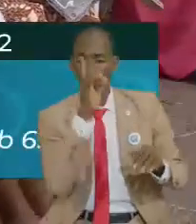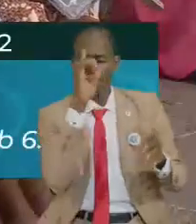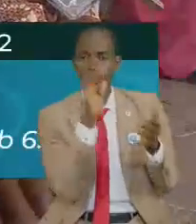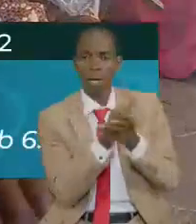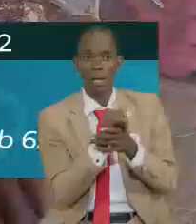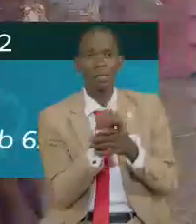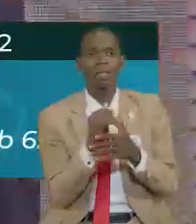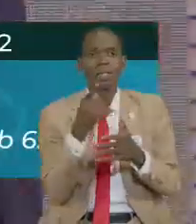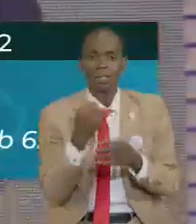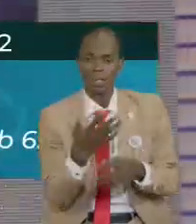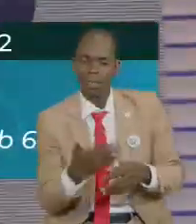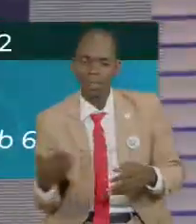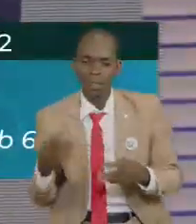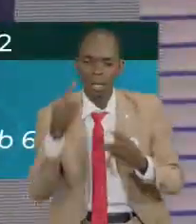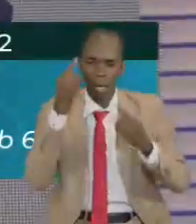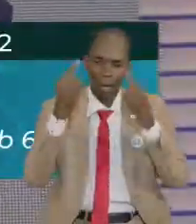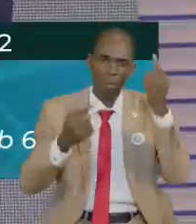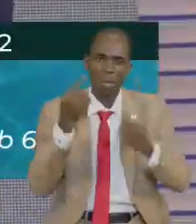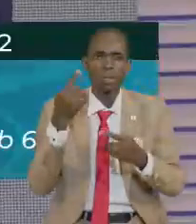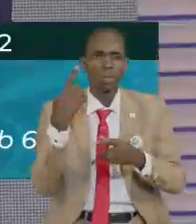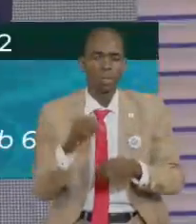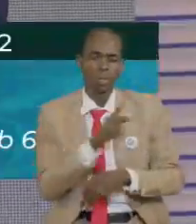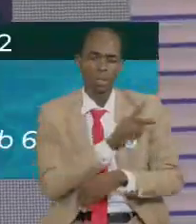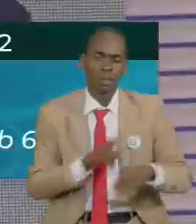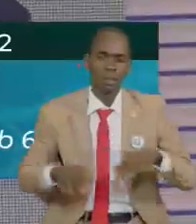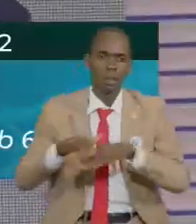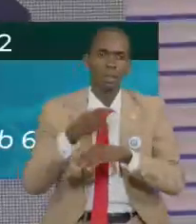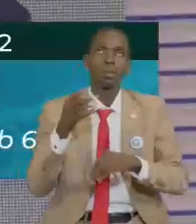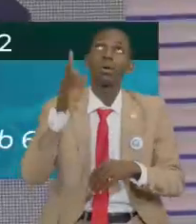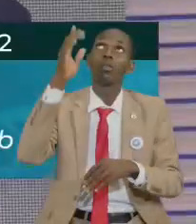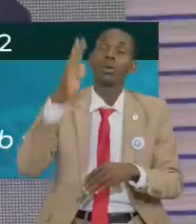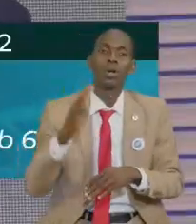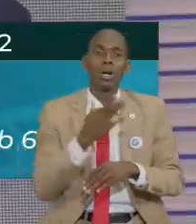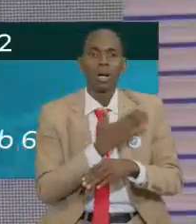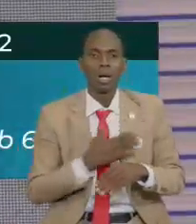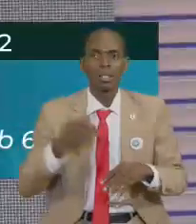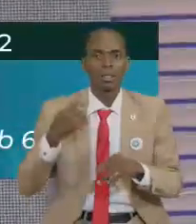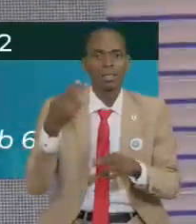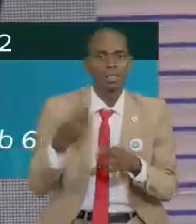the kingdom of God and the name of